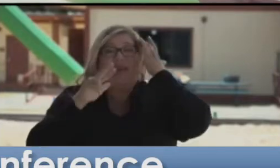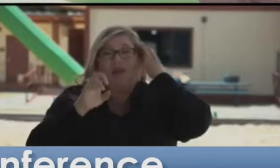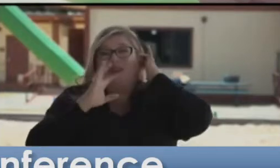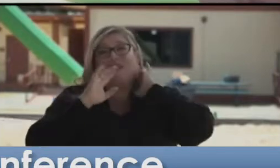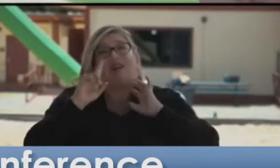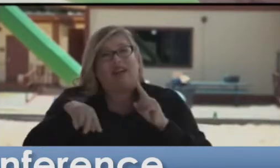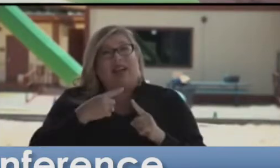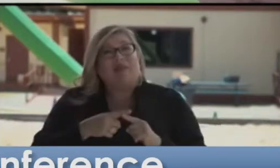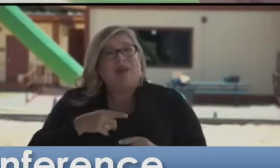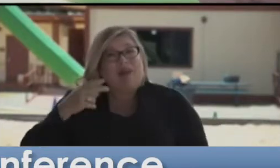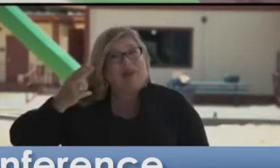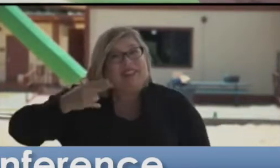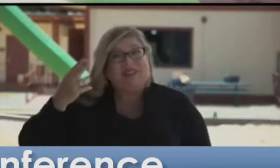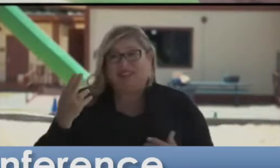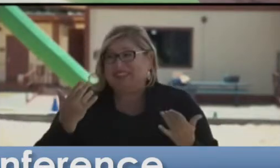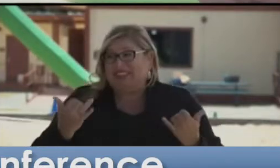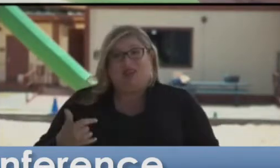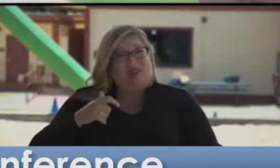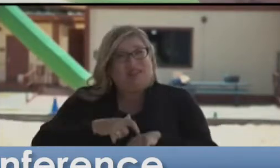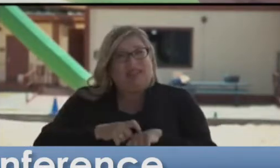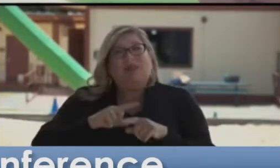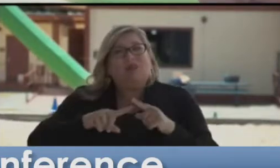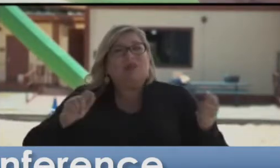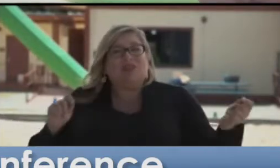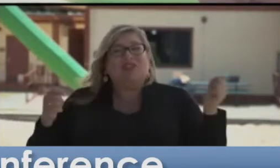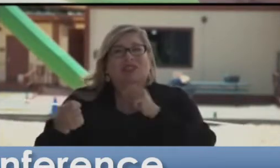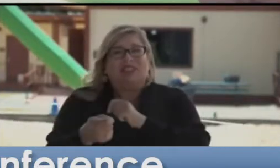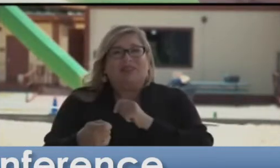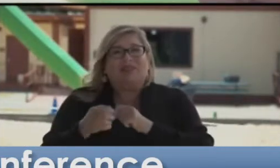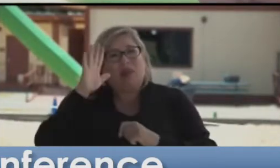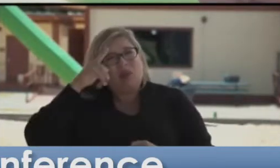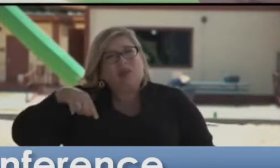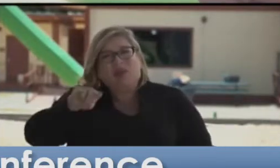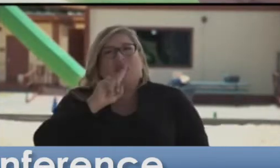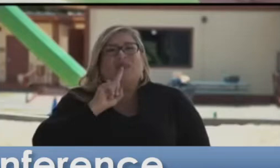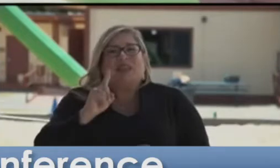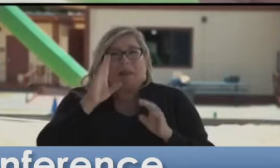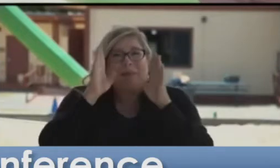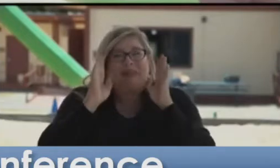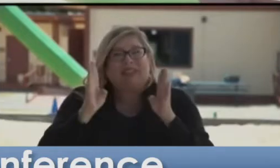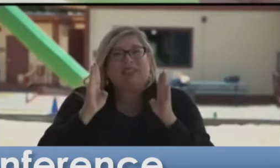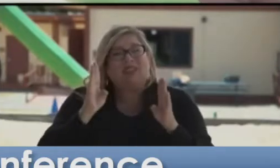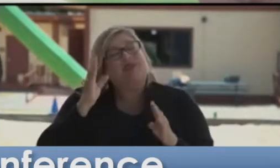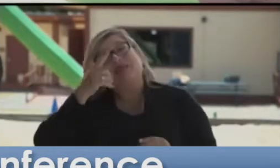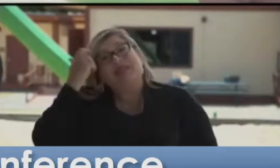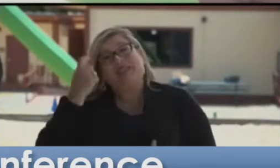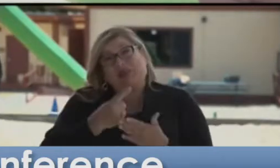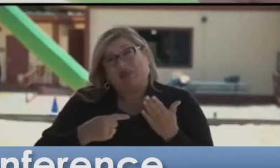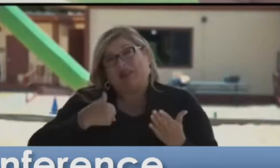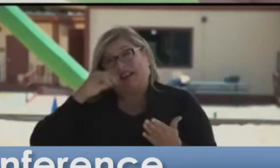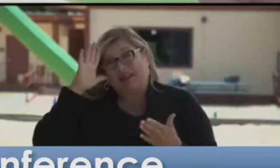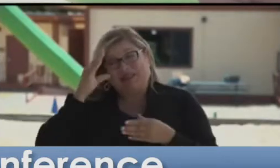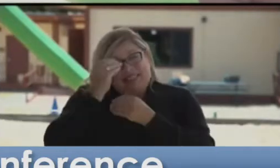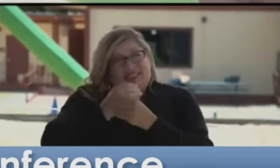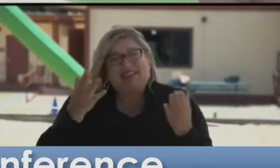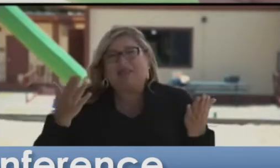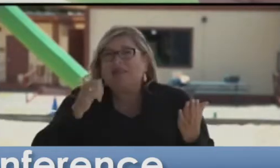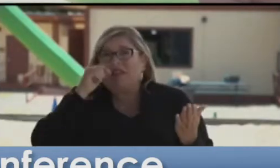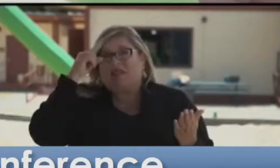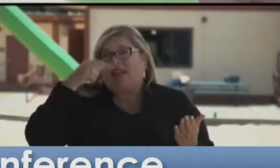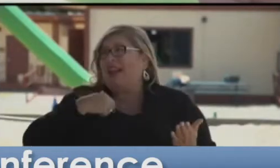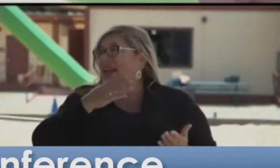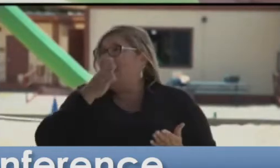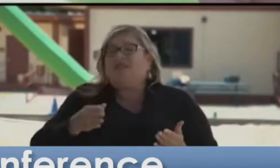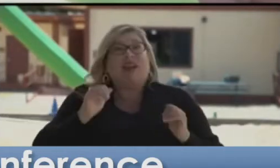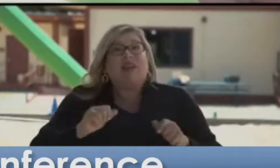terms and transformational terms. And I hope people are paying attention because what I'm about to say, I never thought I'd ever have a chance